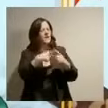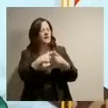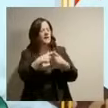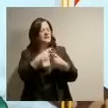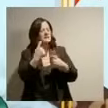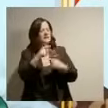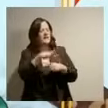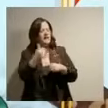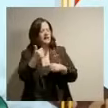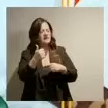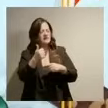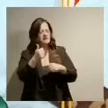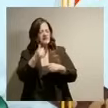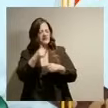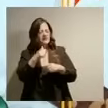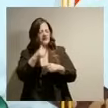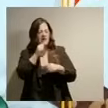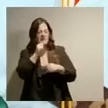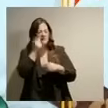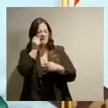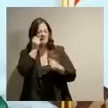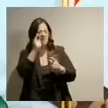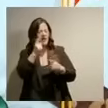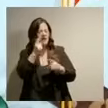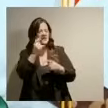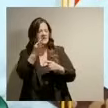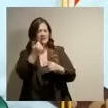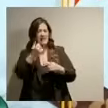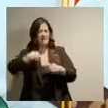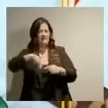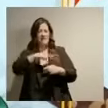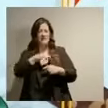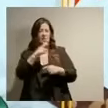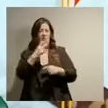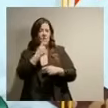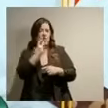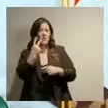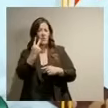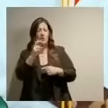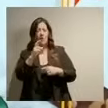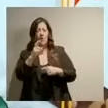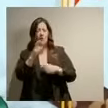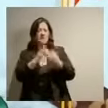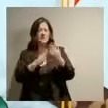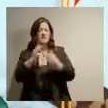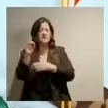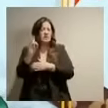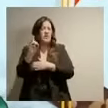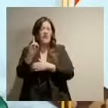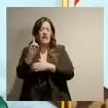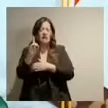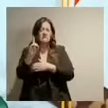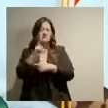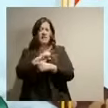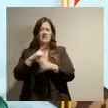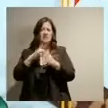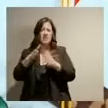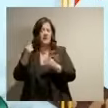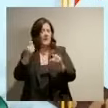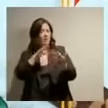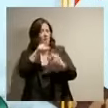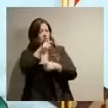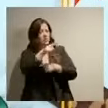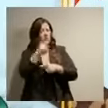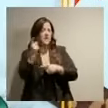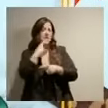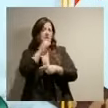And I don't think any of us would be surprised if one or two or a group of Democratic lawmakers came to you and said, we'd like